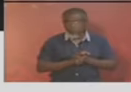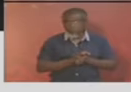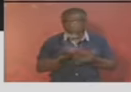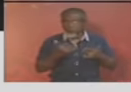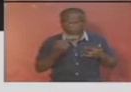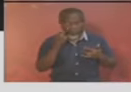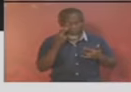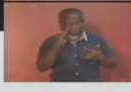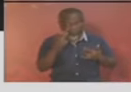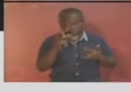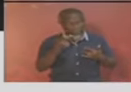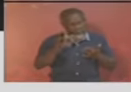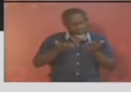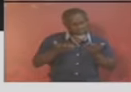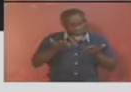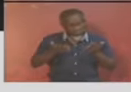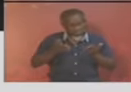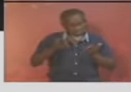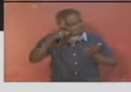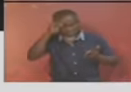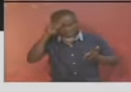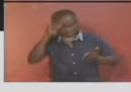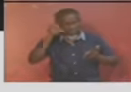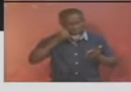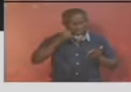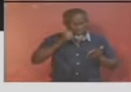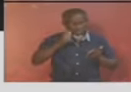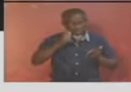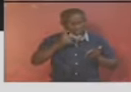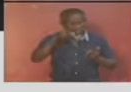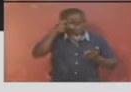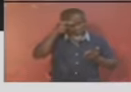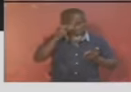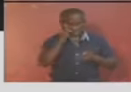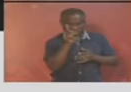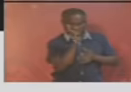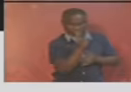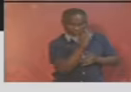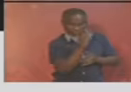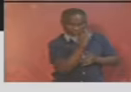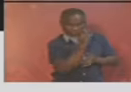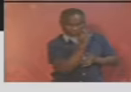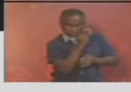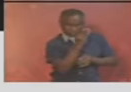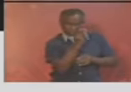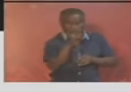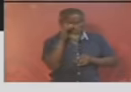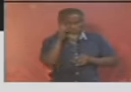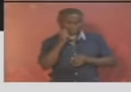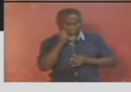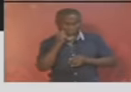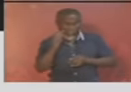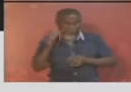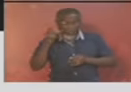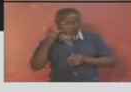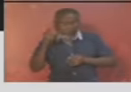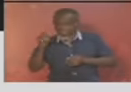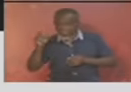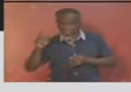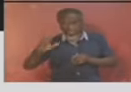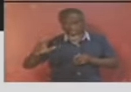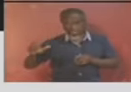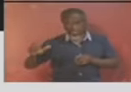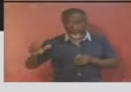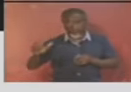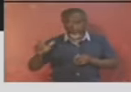that division between males and females, males on the left in blue, females on the right in pink in the